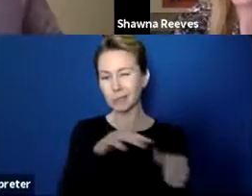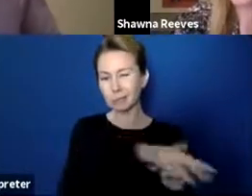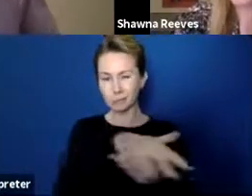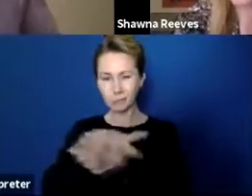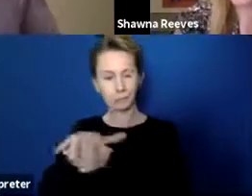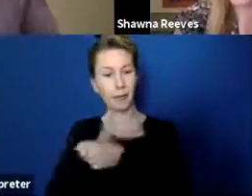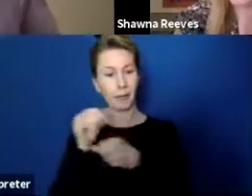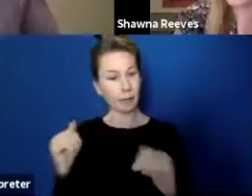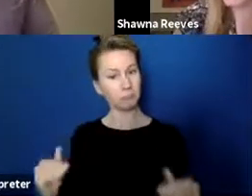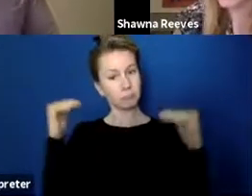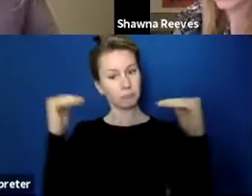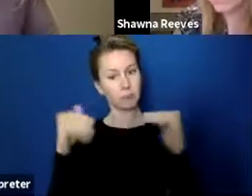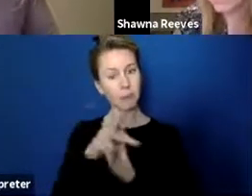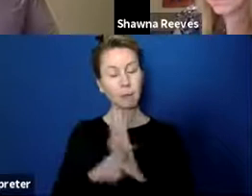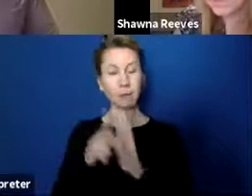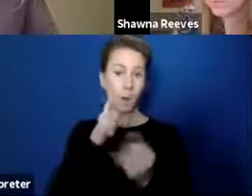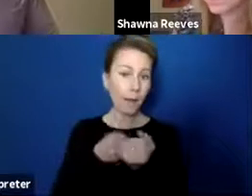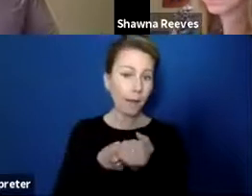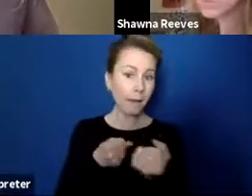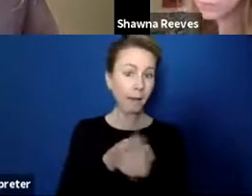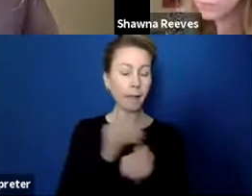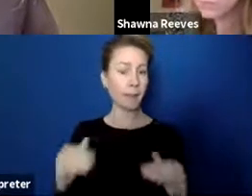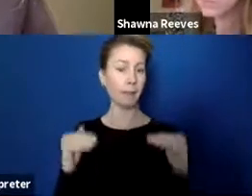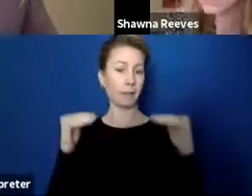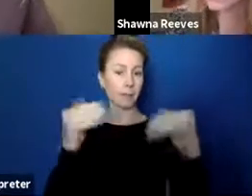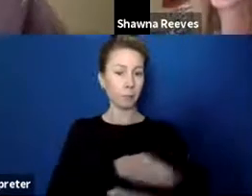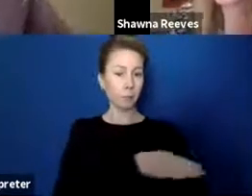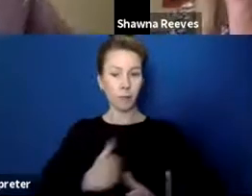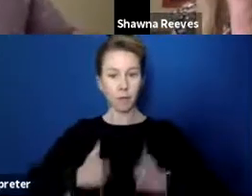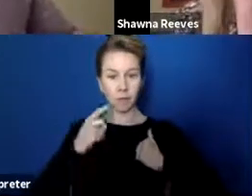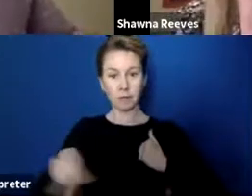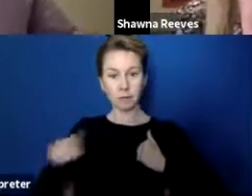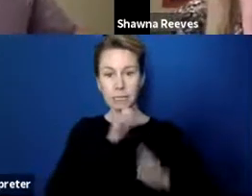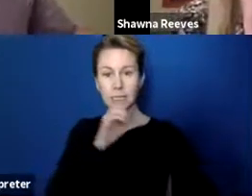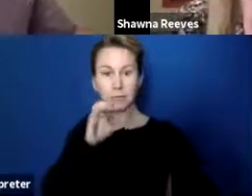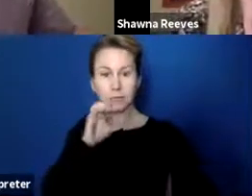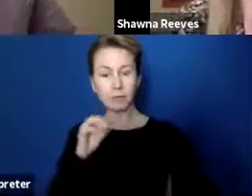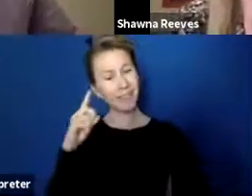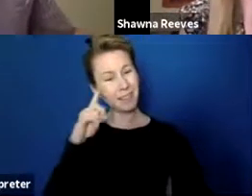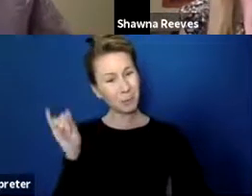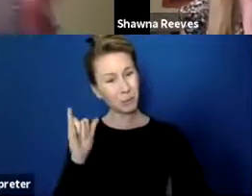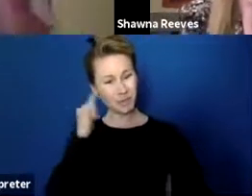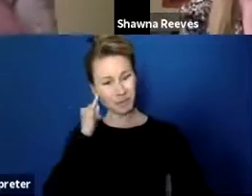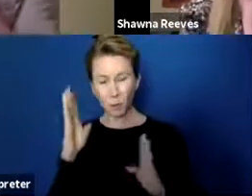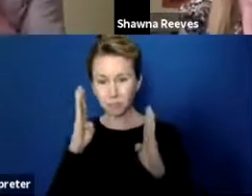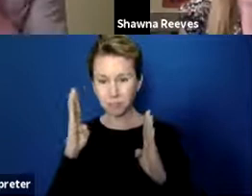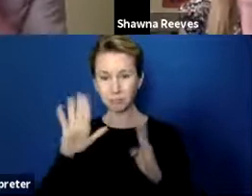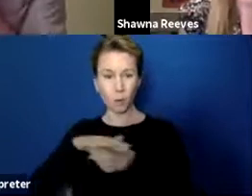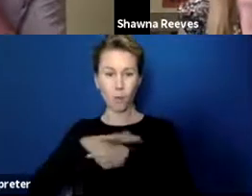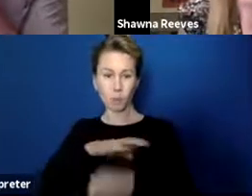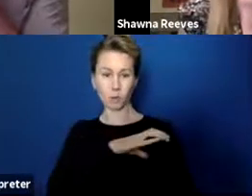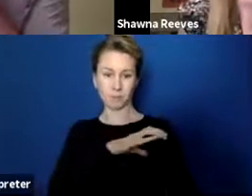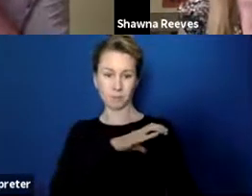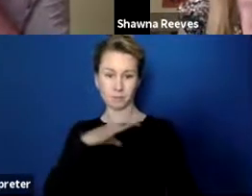mind in California, which is California Commission on Aging and California Senior Legislature. These are seniors who represent